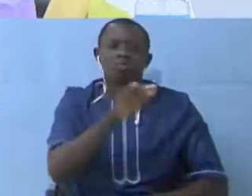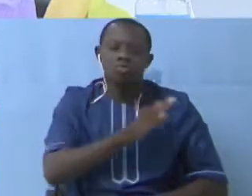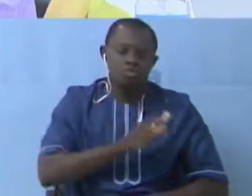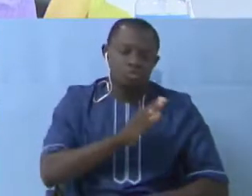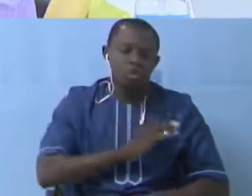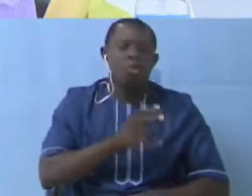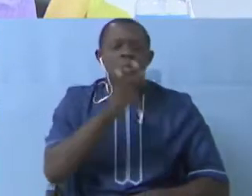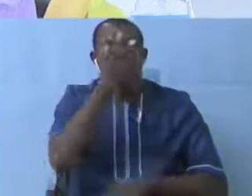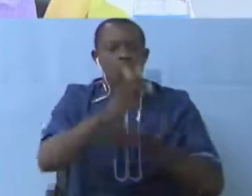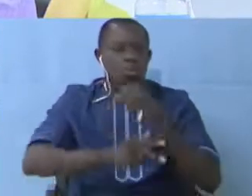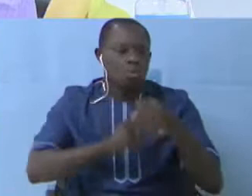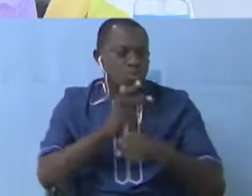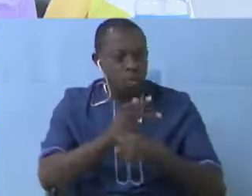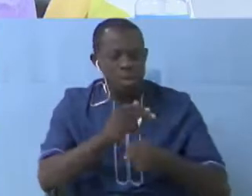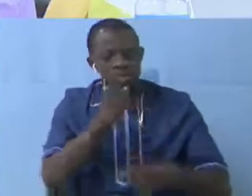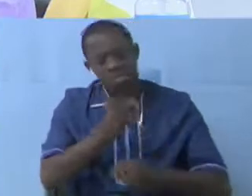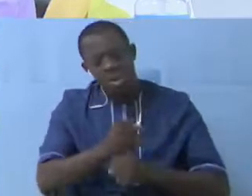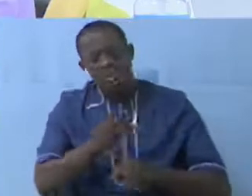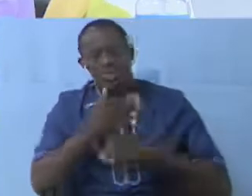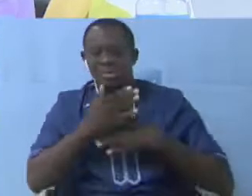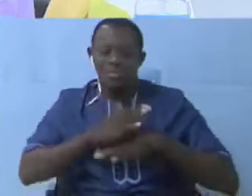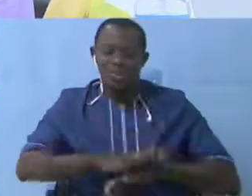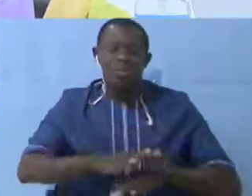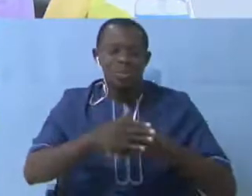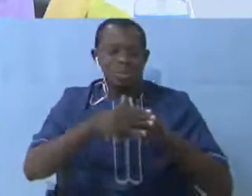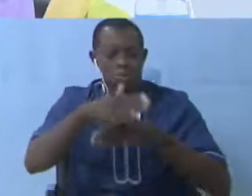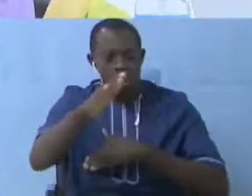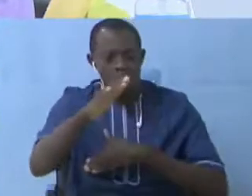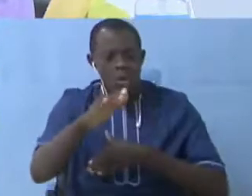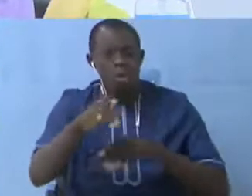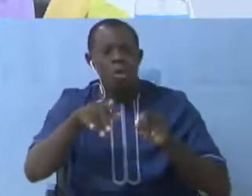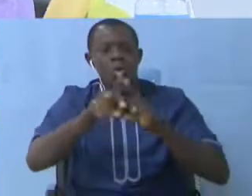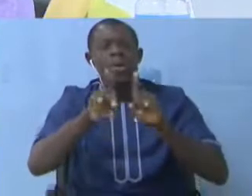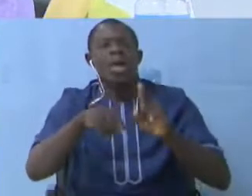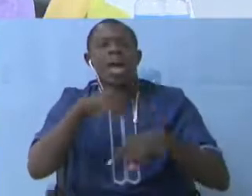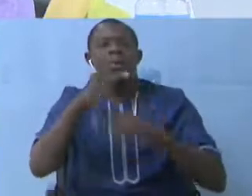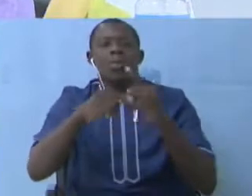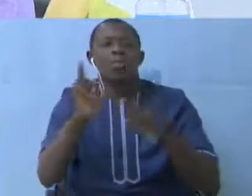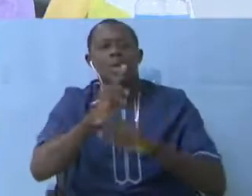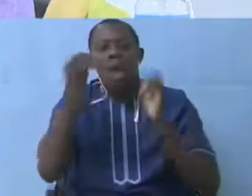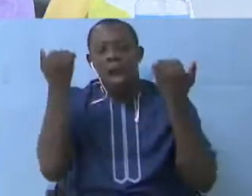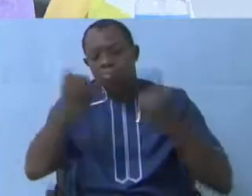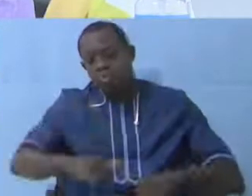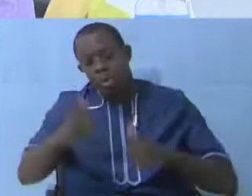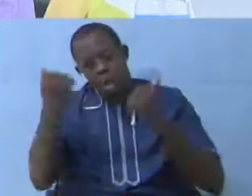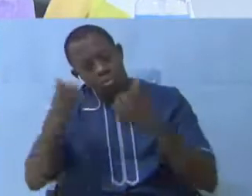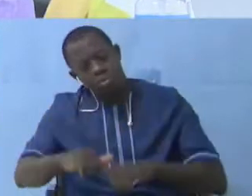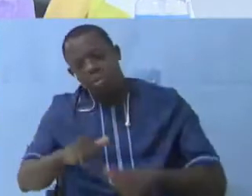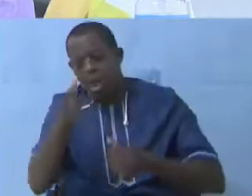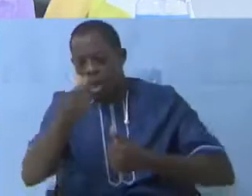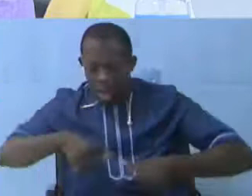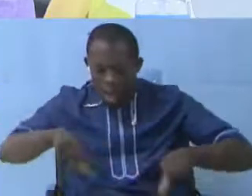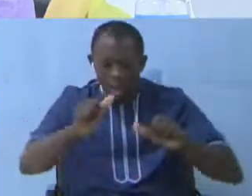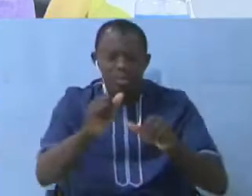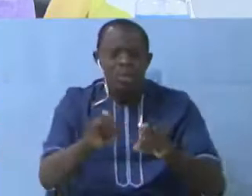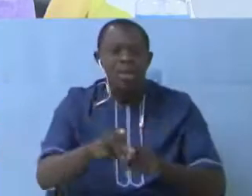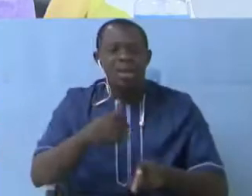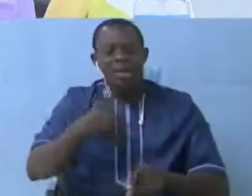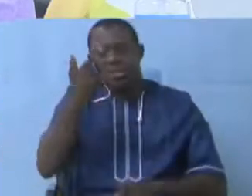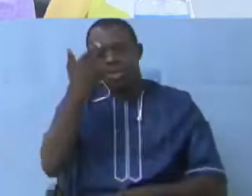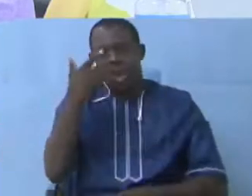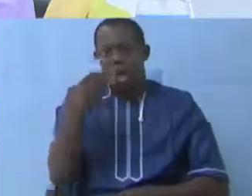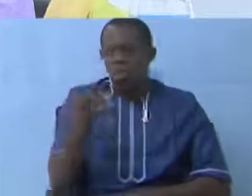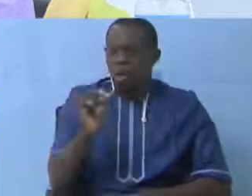where the world was really depressed with what was happening around. I think have Little